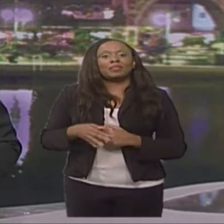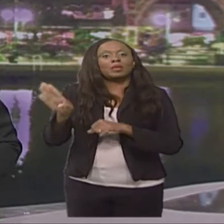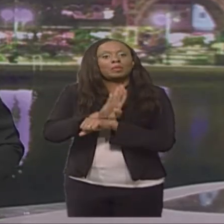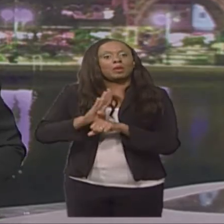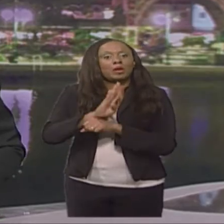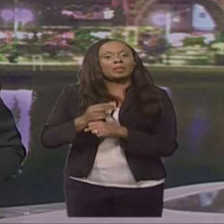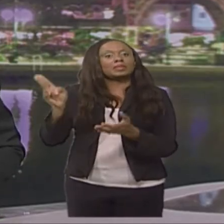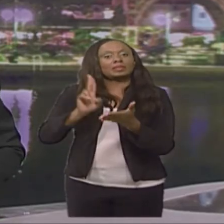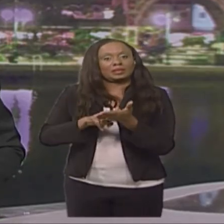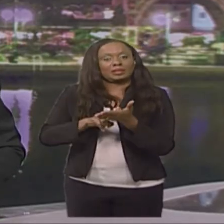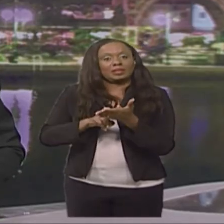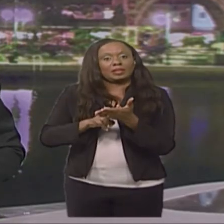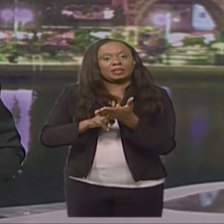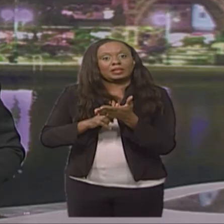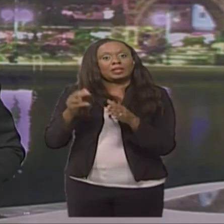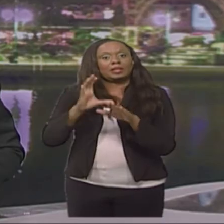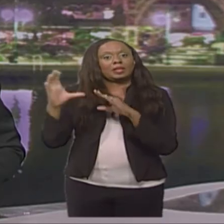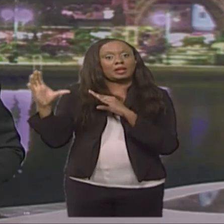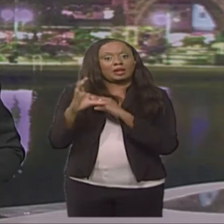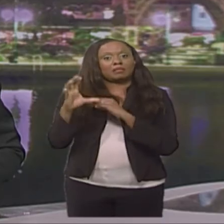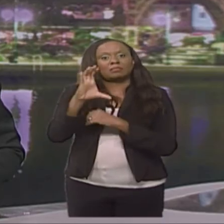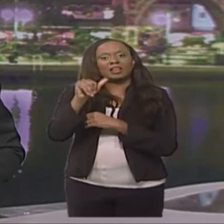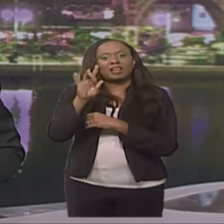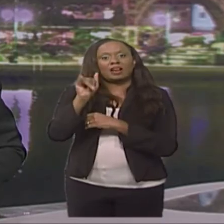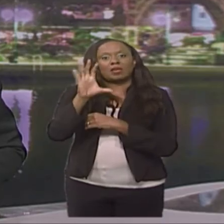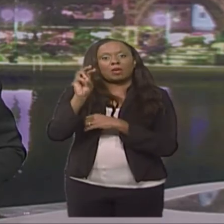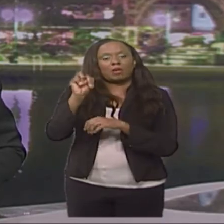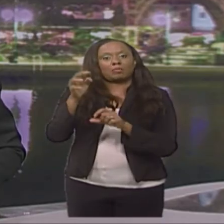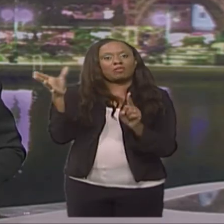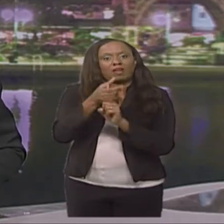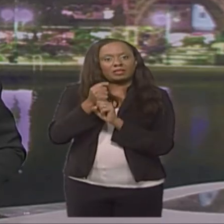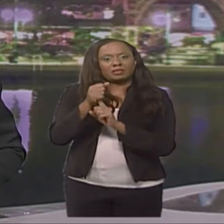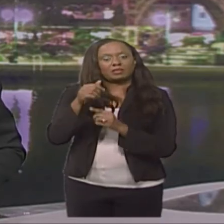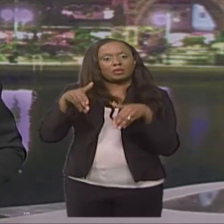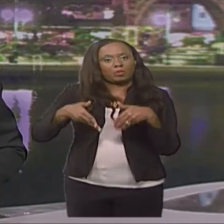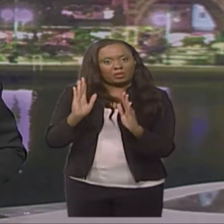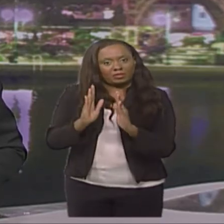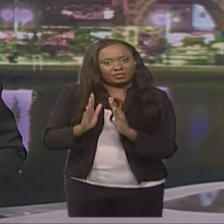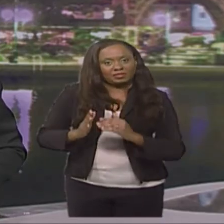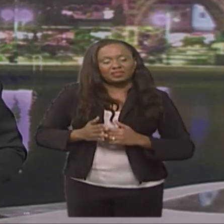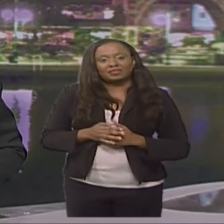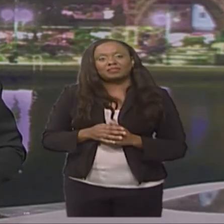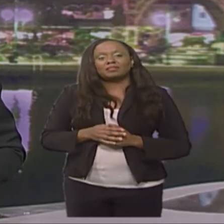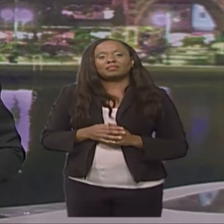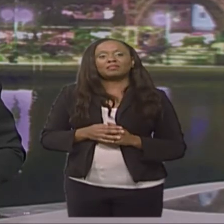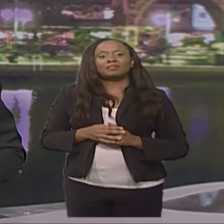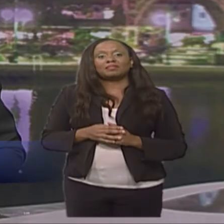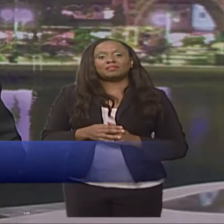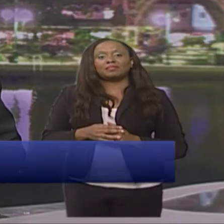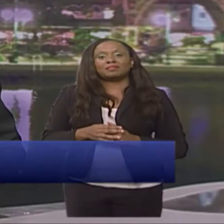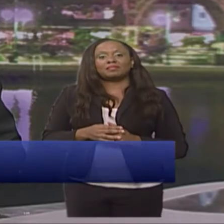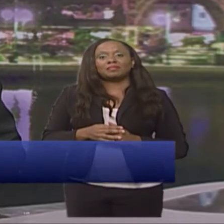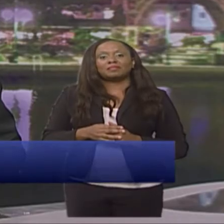the latest Caribbean state to sign the CARICOM Arrest Warrant Treaty. Prime Minister Freundel Stuart inked the treaty on behalf of the